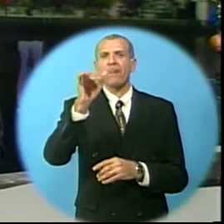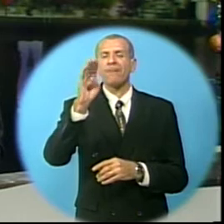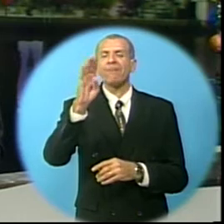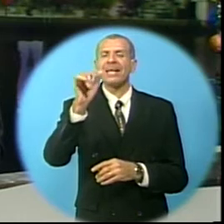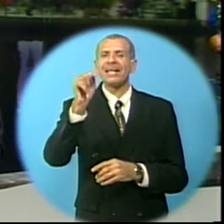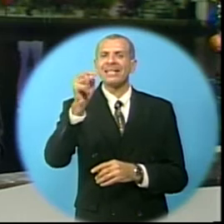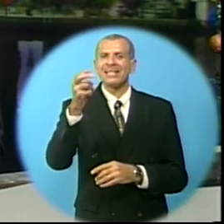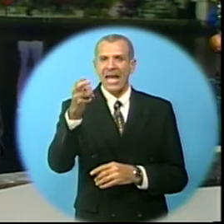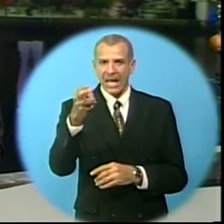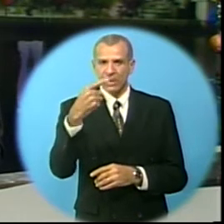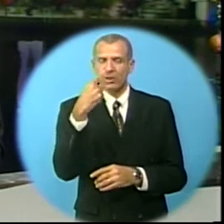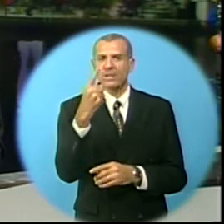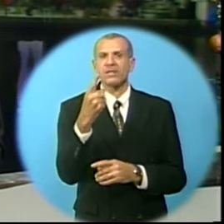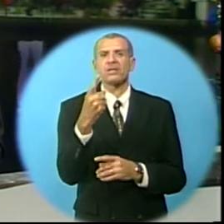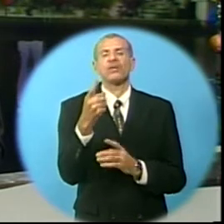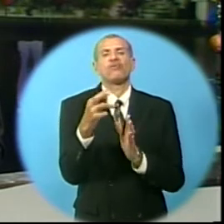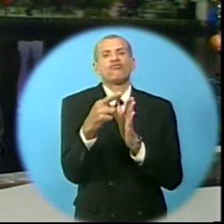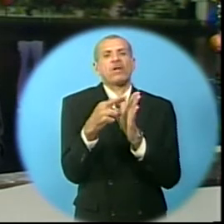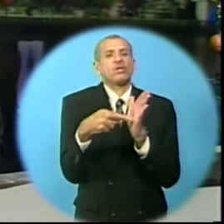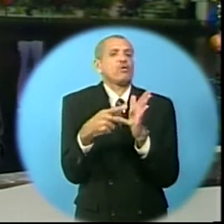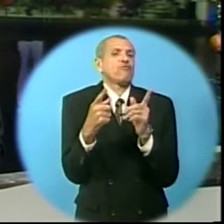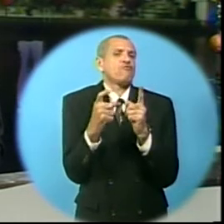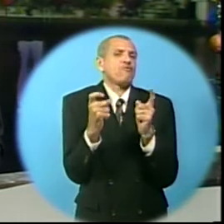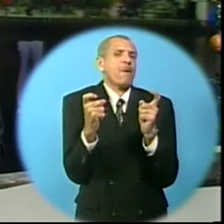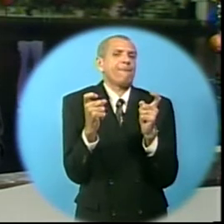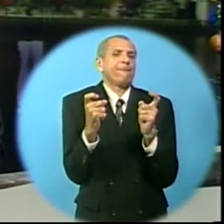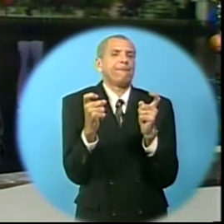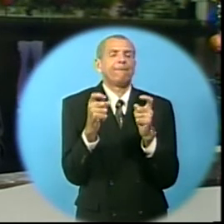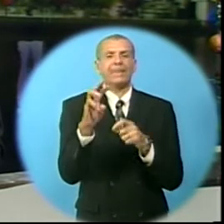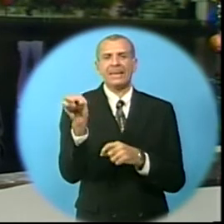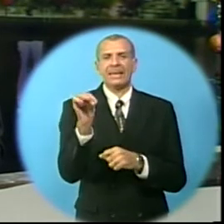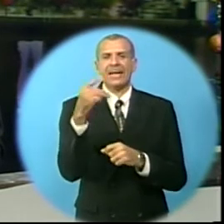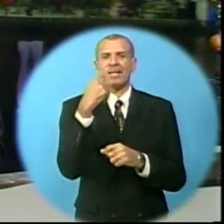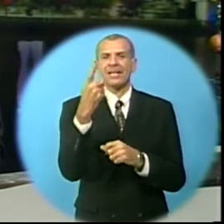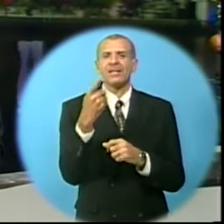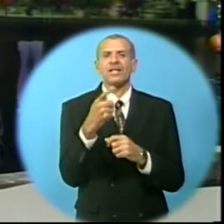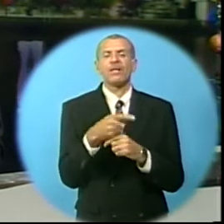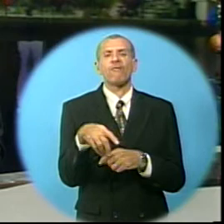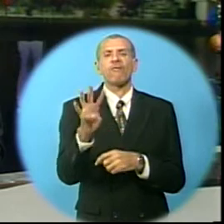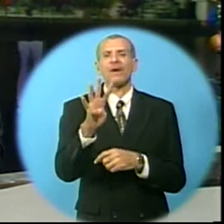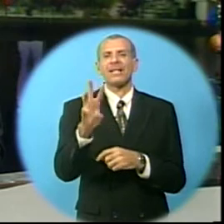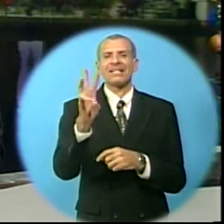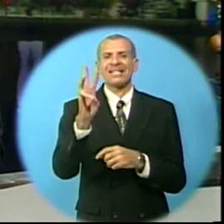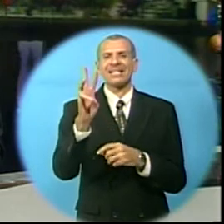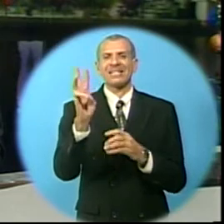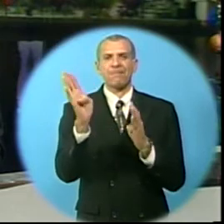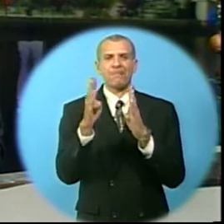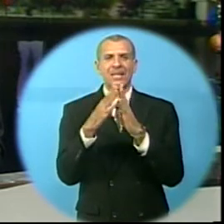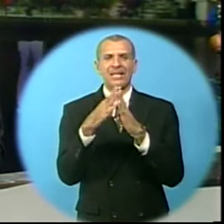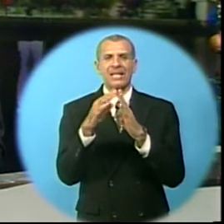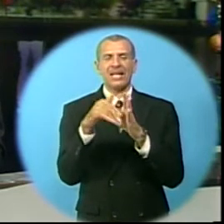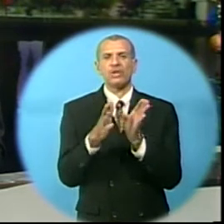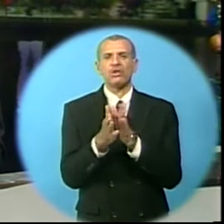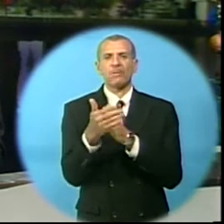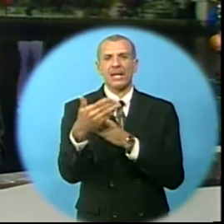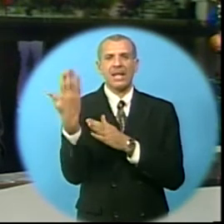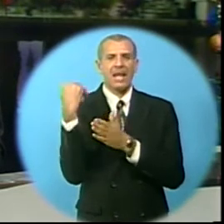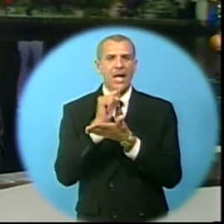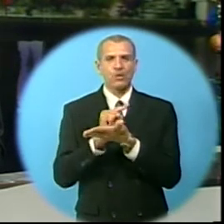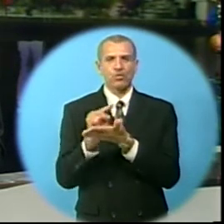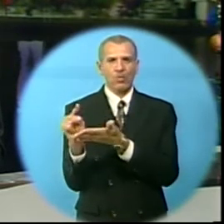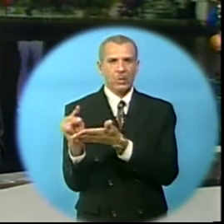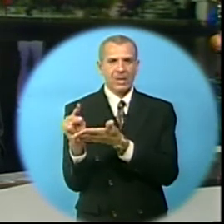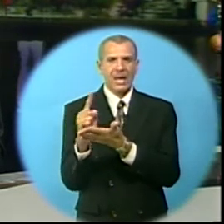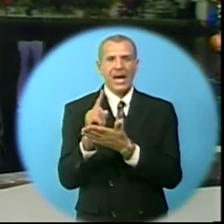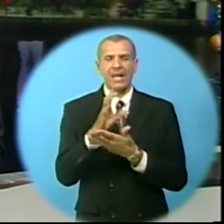the council, took up the post from Monday. The announcement was made during the council's 46th meeting at the Pegasus Hotel in Jamaica last week. The